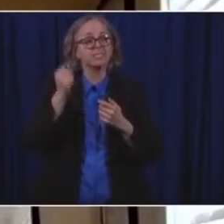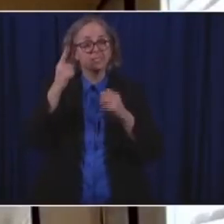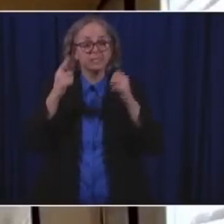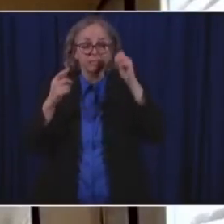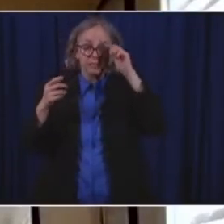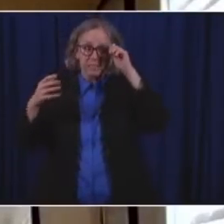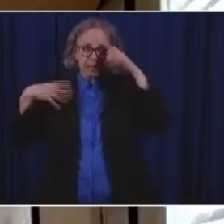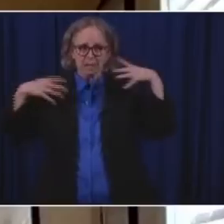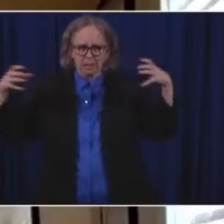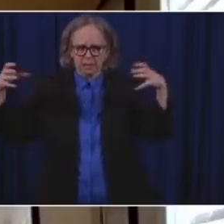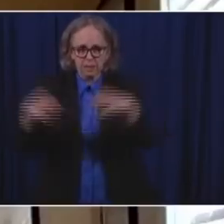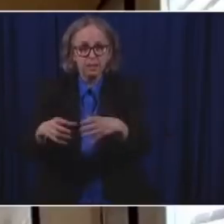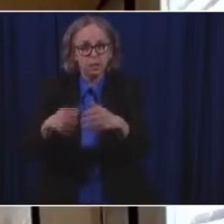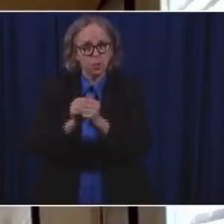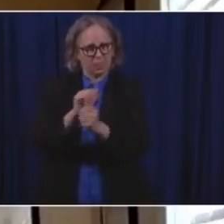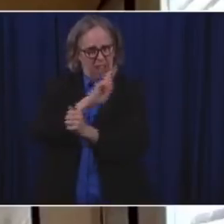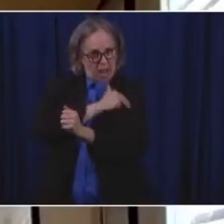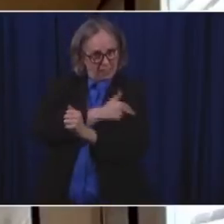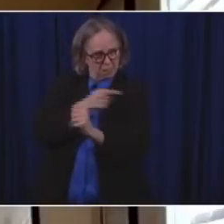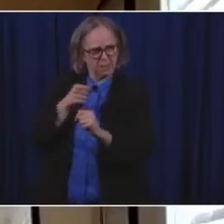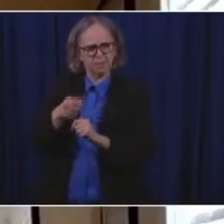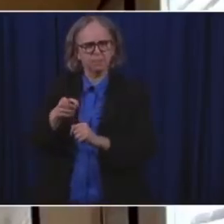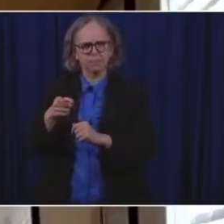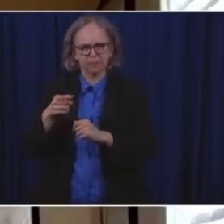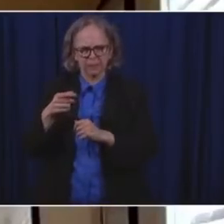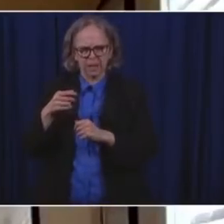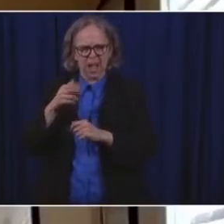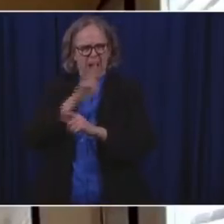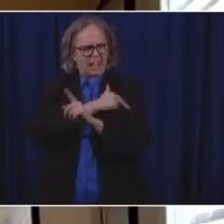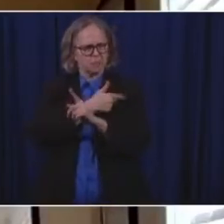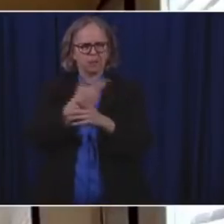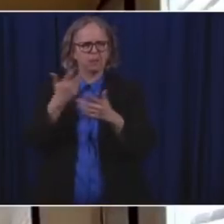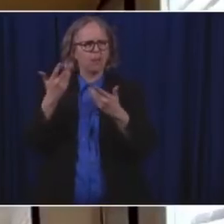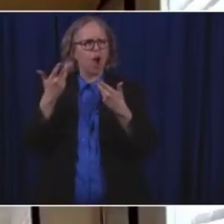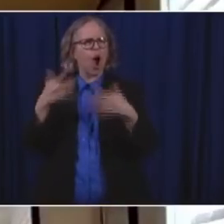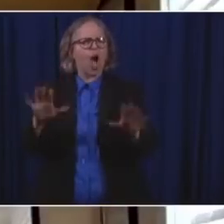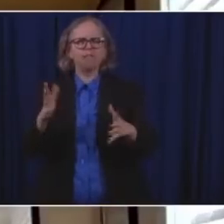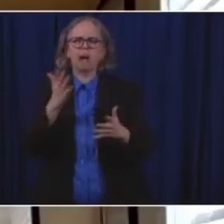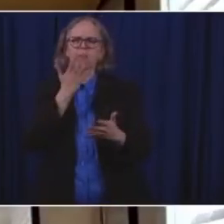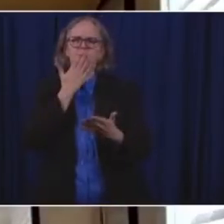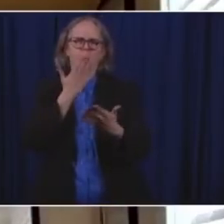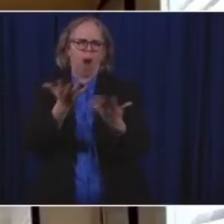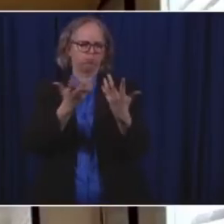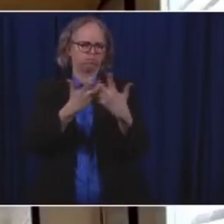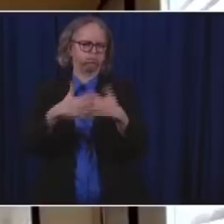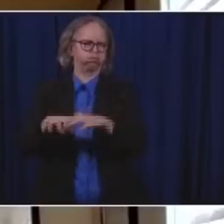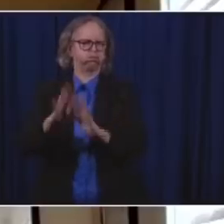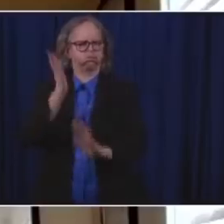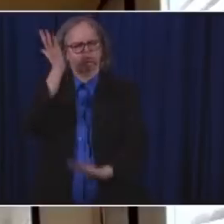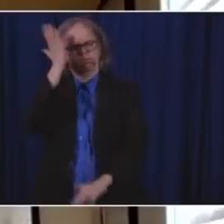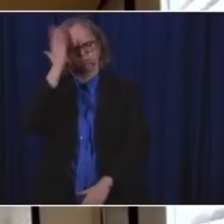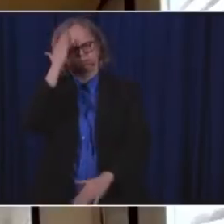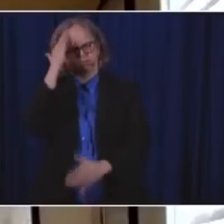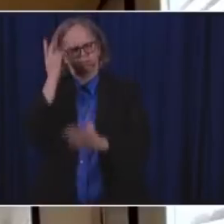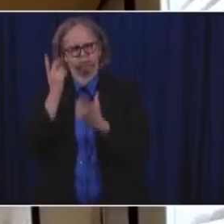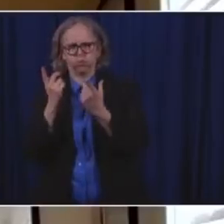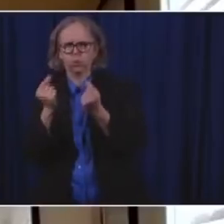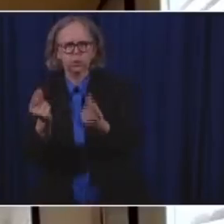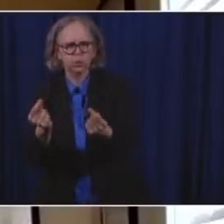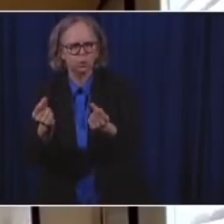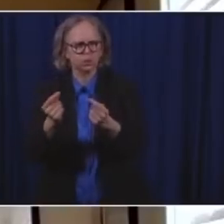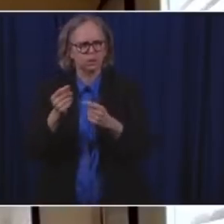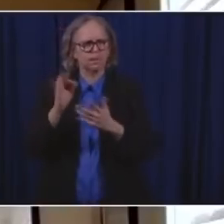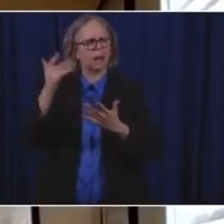we're working with very well-informed organizations, and they have the benefit of having people like Dr.